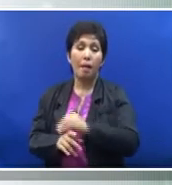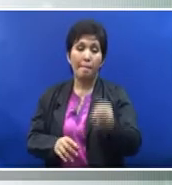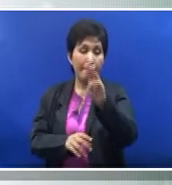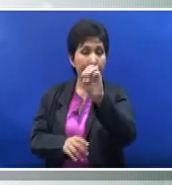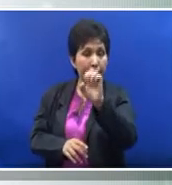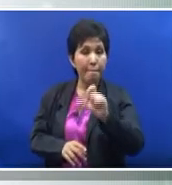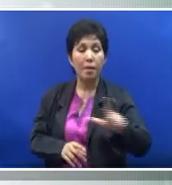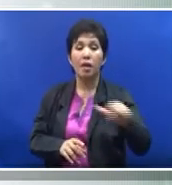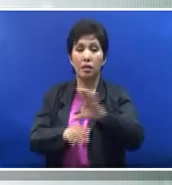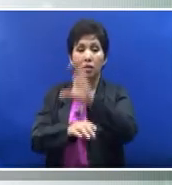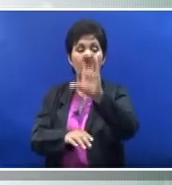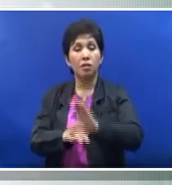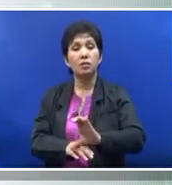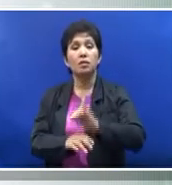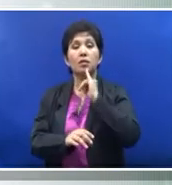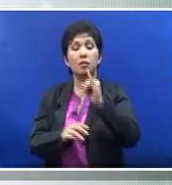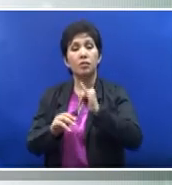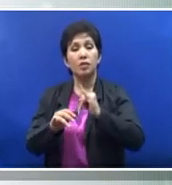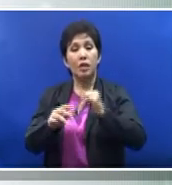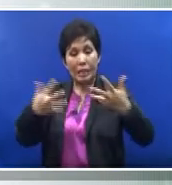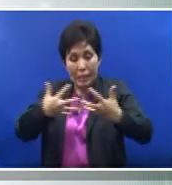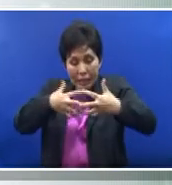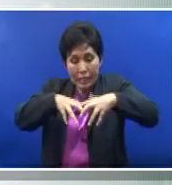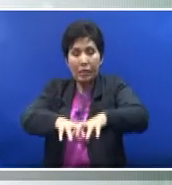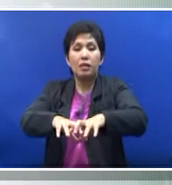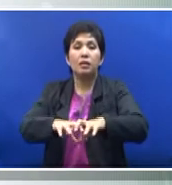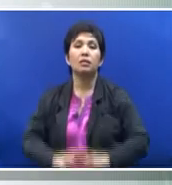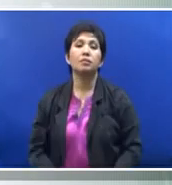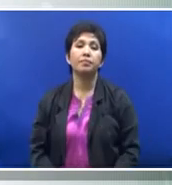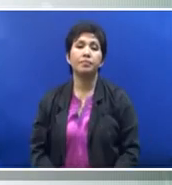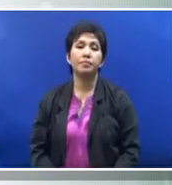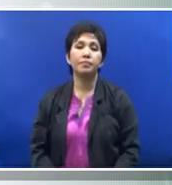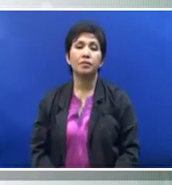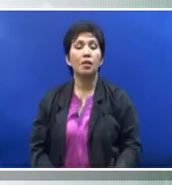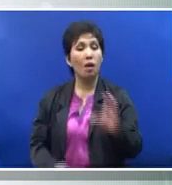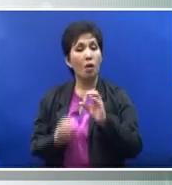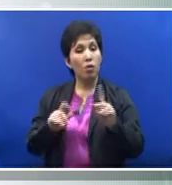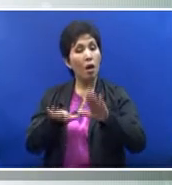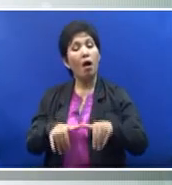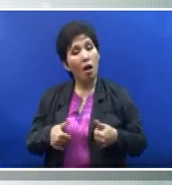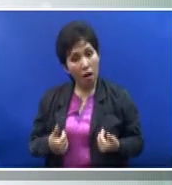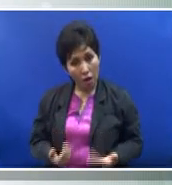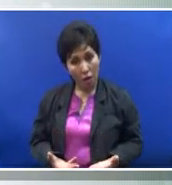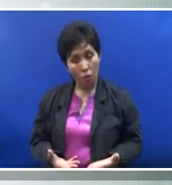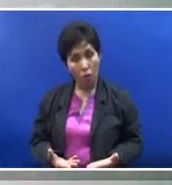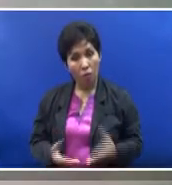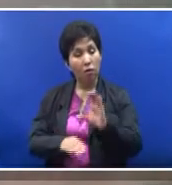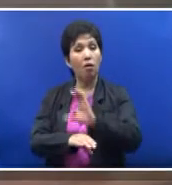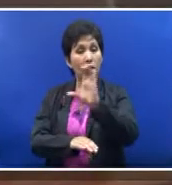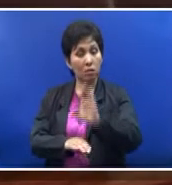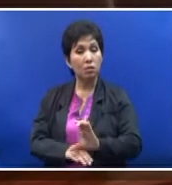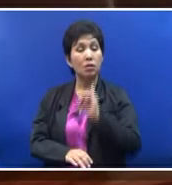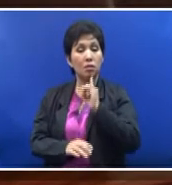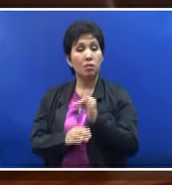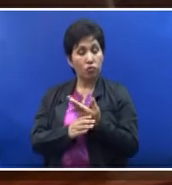maladaptive, okay, culture is integrated. Okay? Okay, how culture